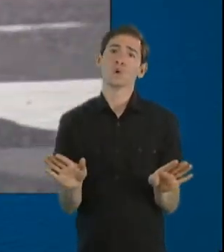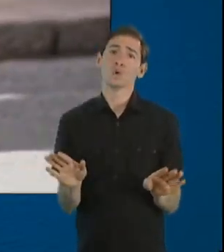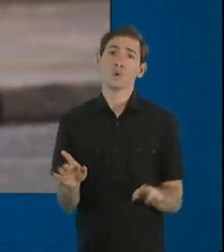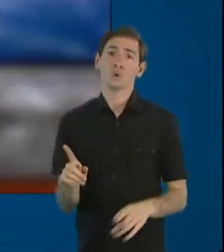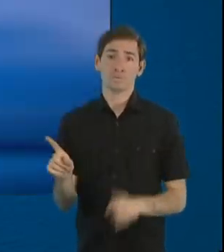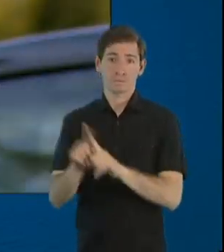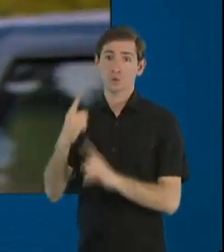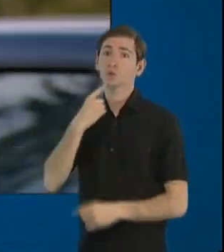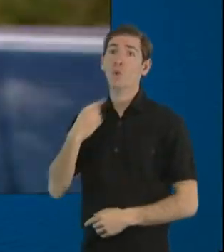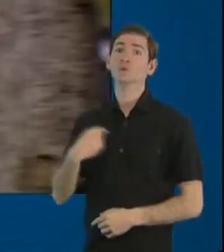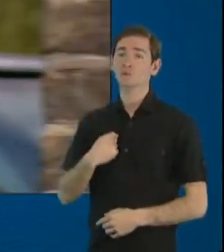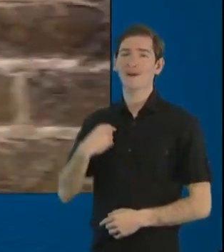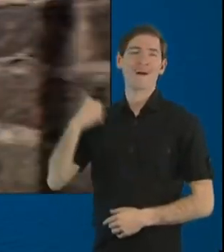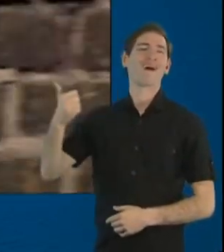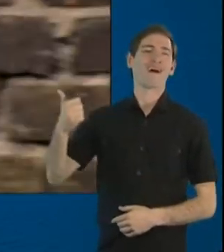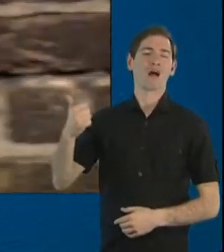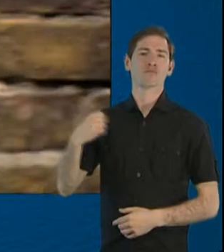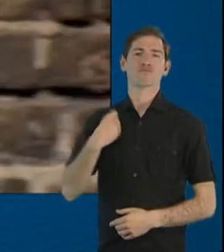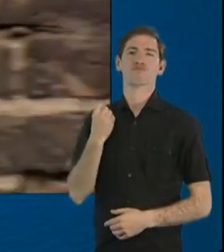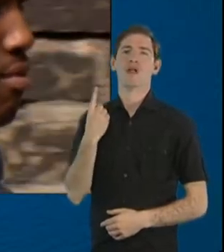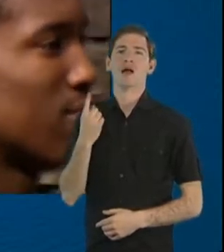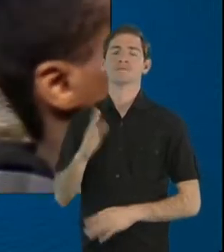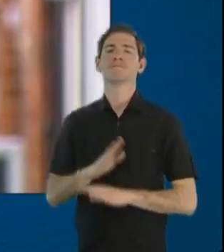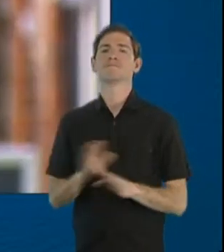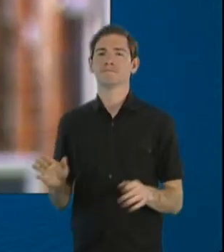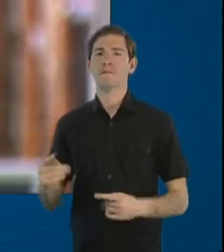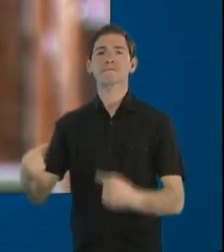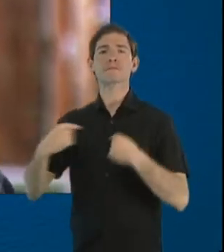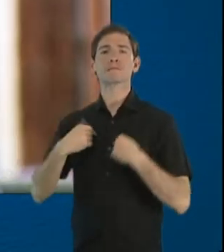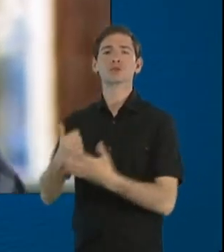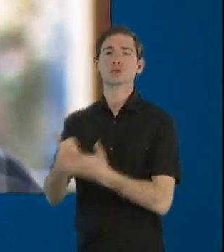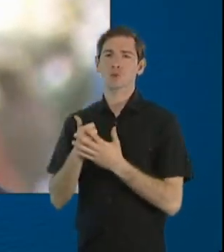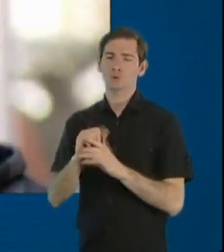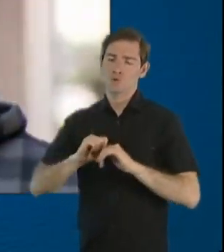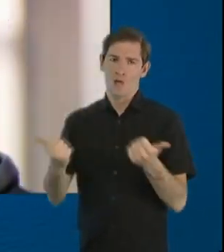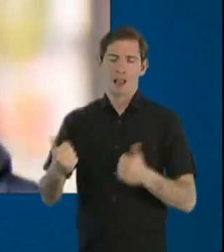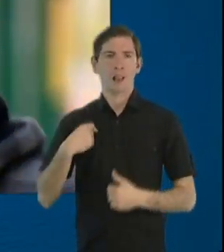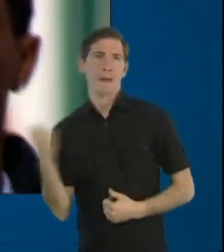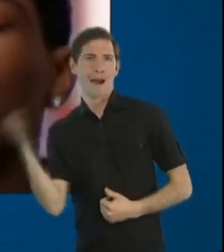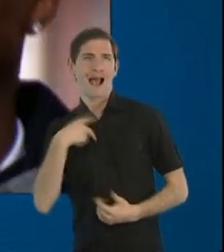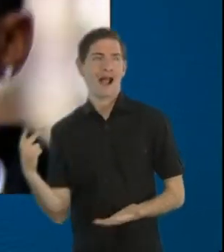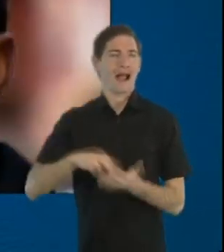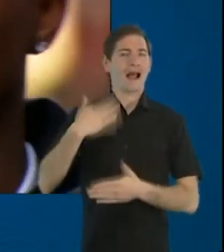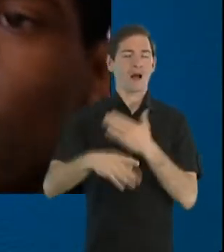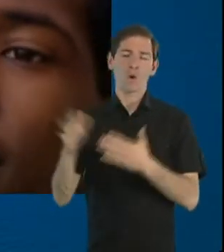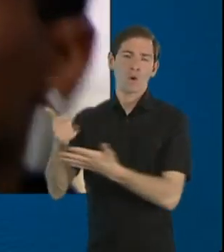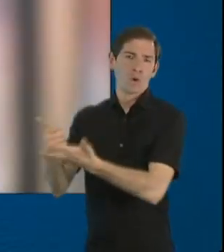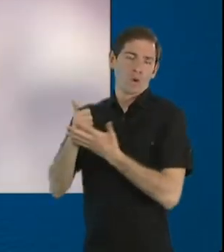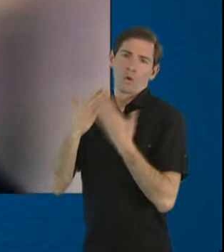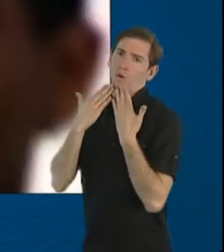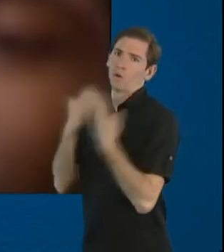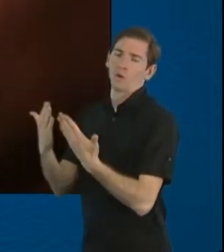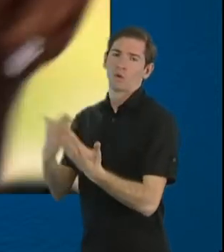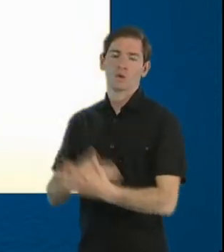think that yeah, it's true. This is my lesson, so now I know what to do. Yeah, Victim Support done well in putting me back on my